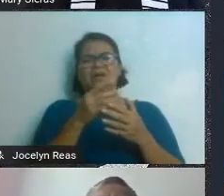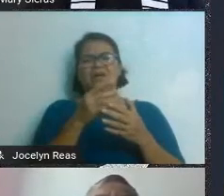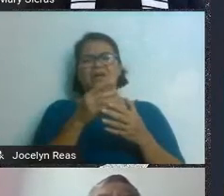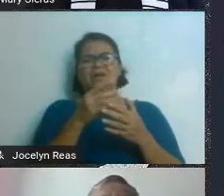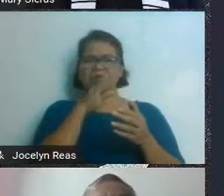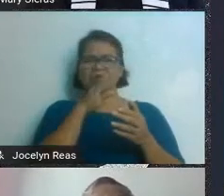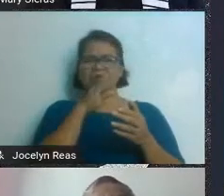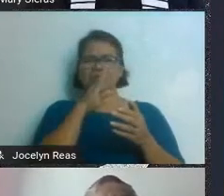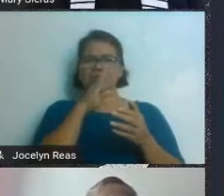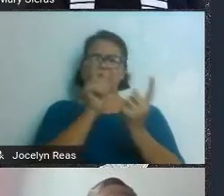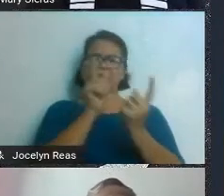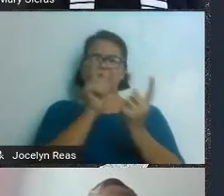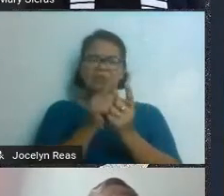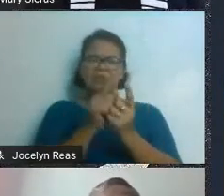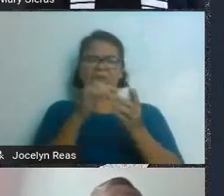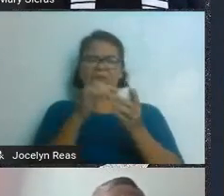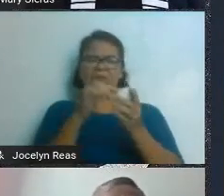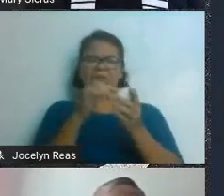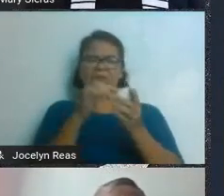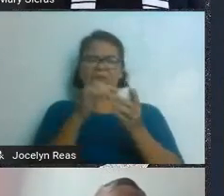halimbawa kung maganda nga,